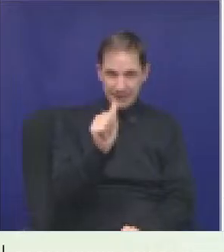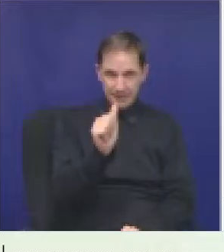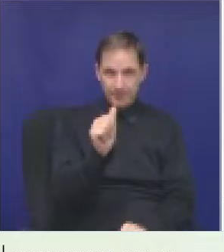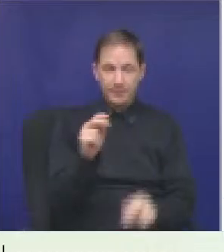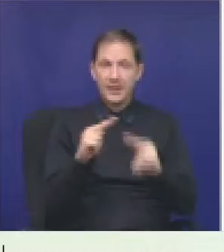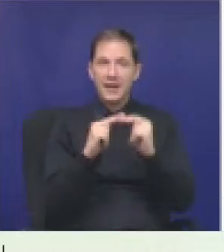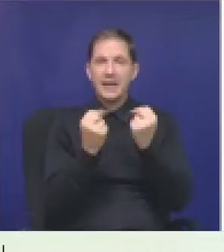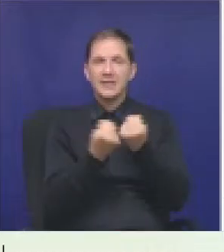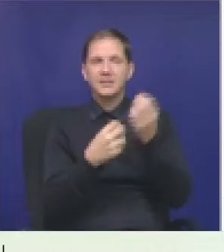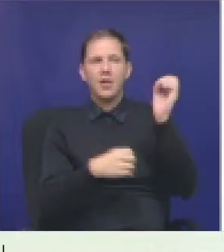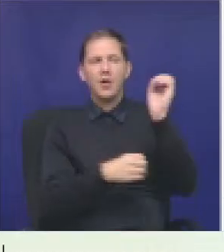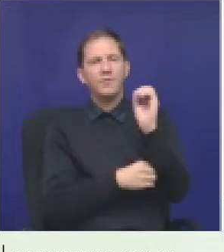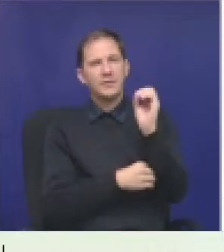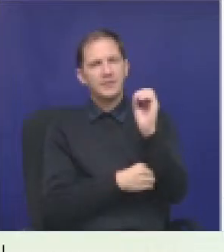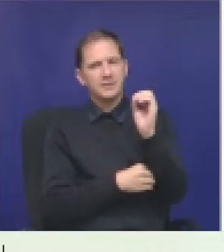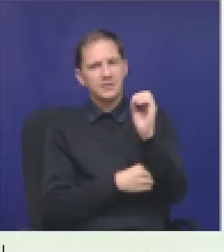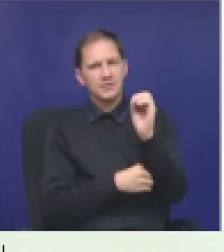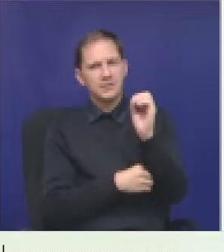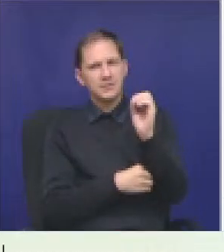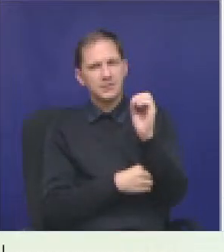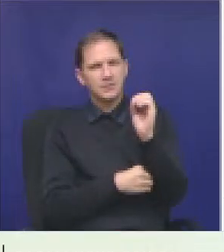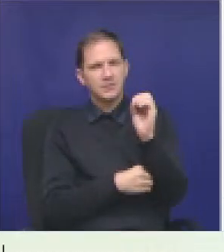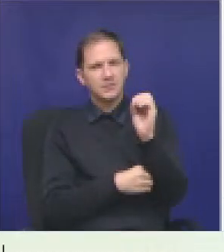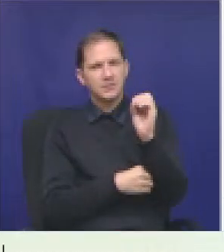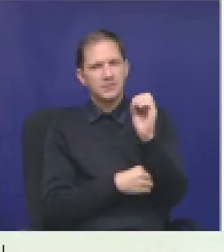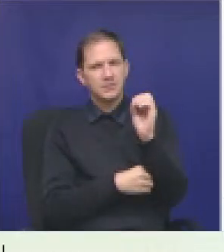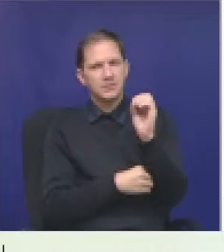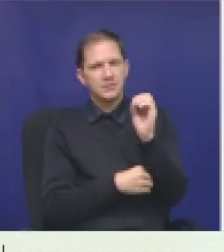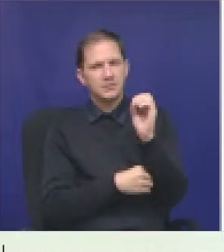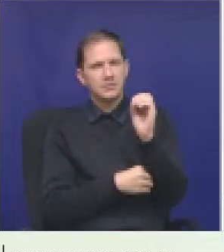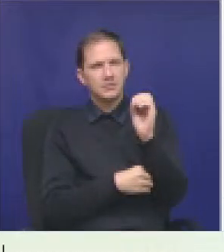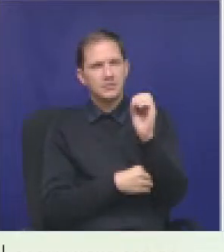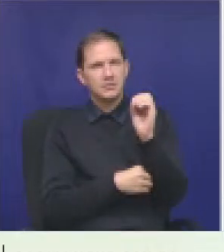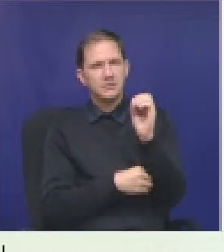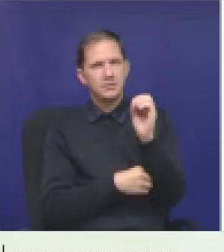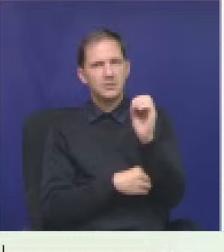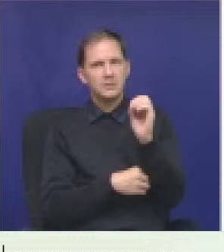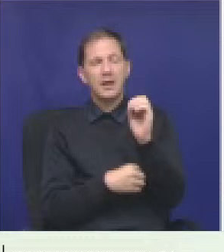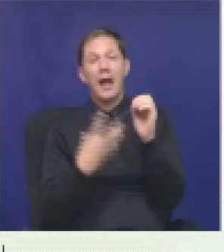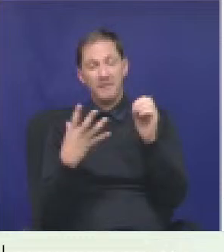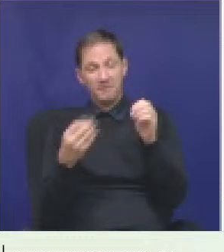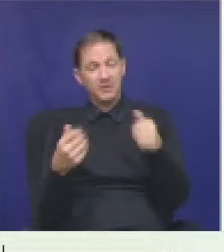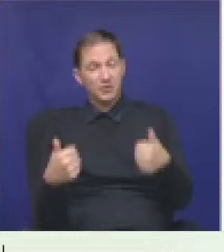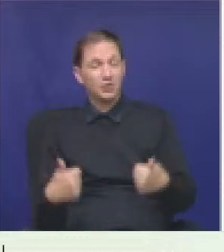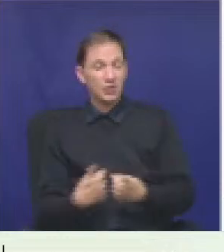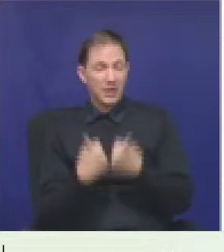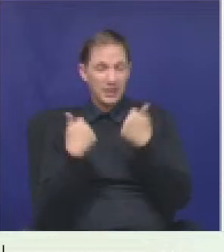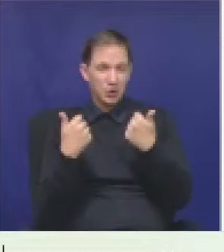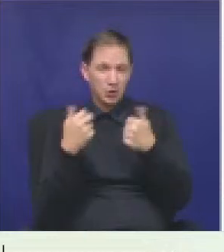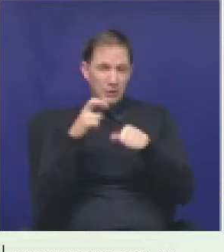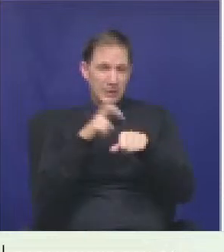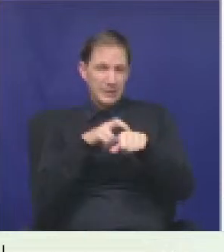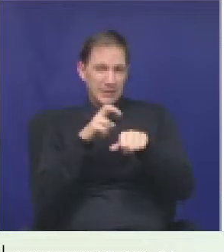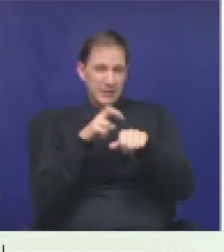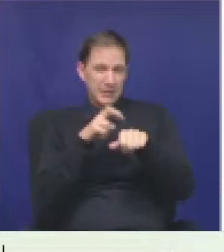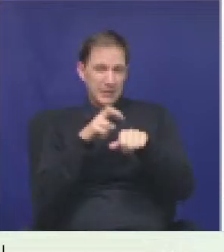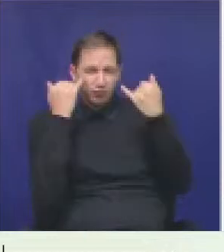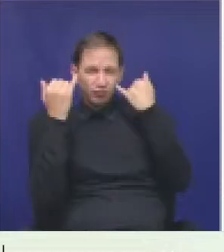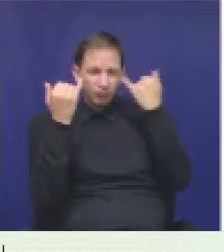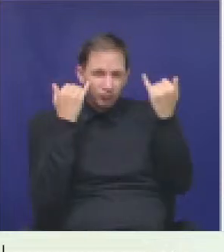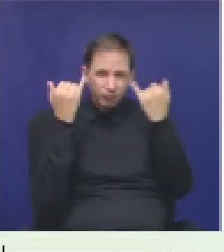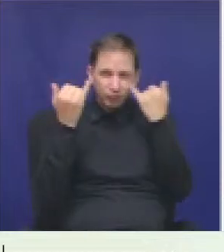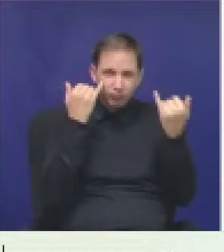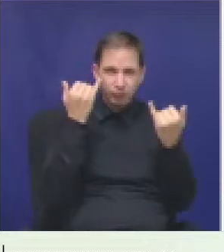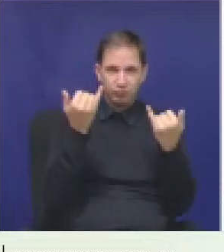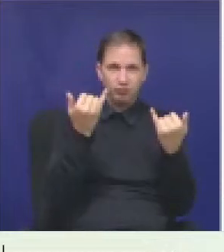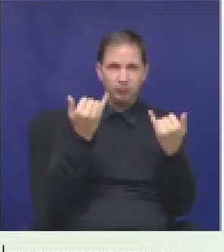national offices will, across, including our own Stats SA offices, face modern challenges that demand innovation, resilience. These include